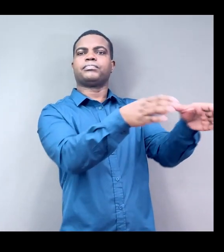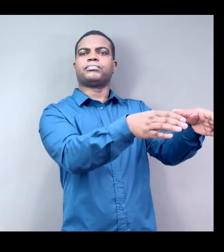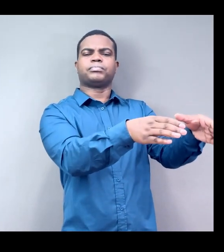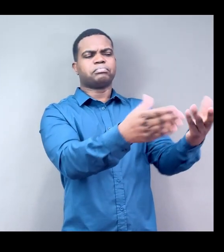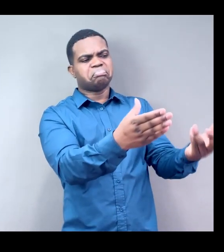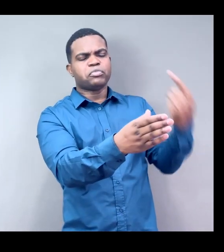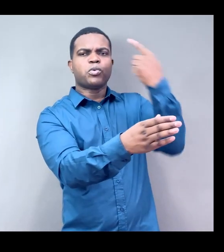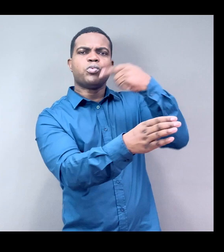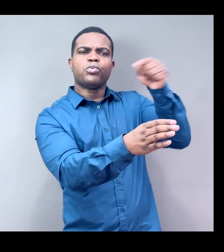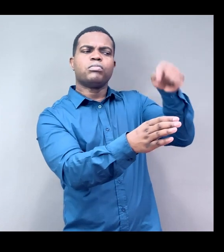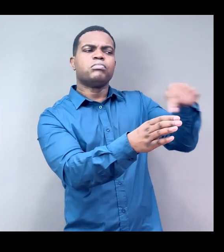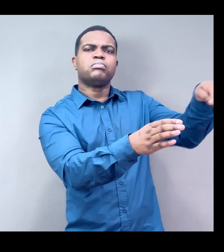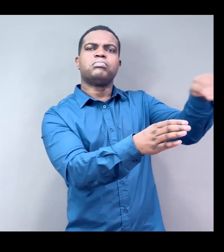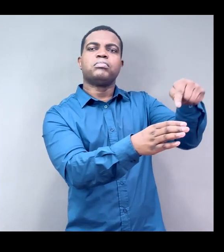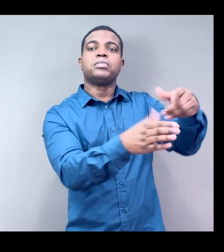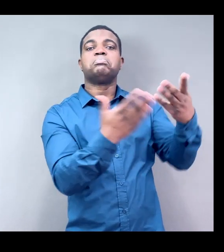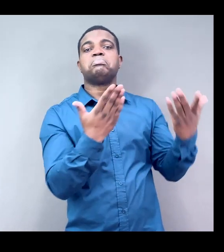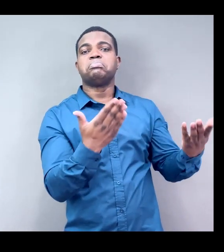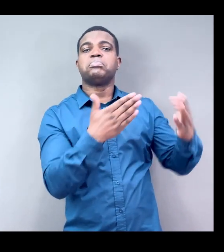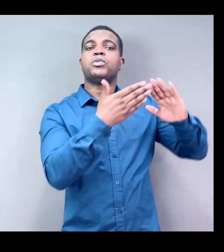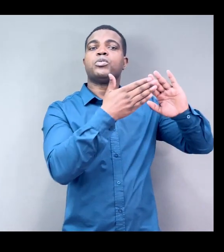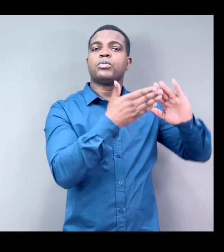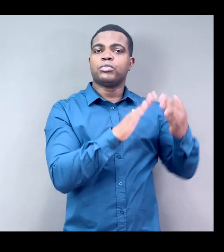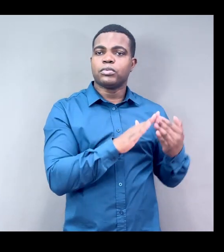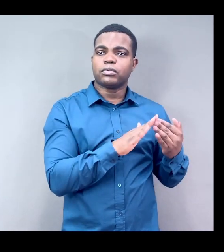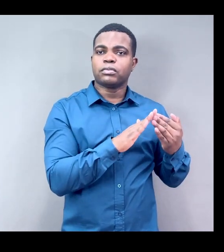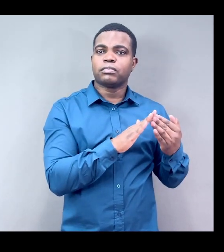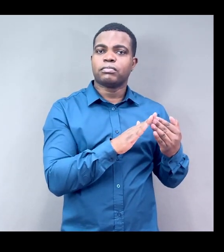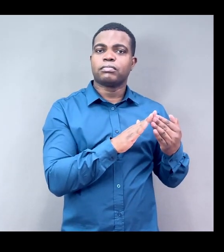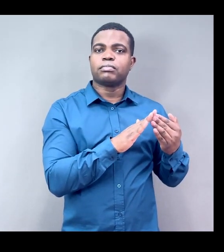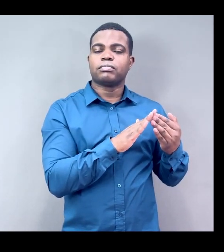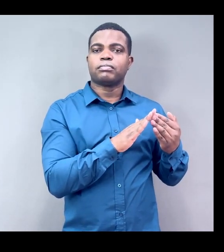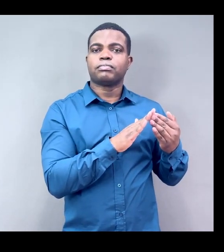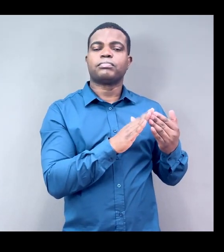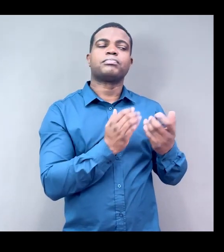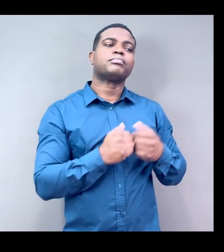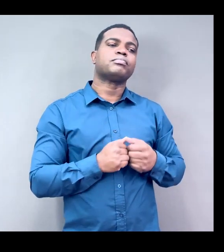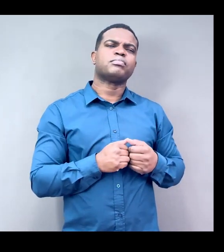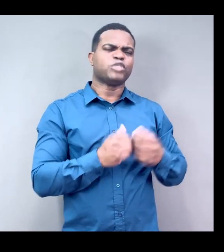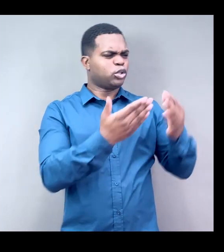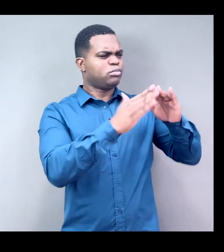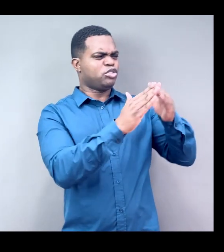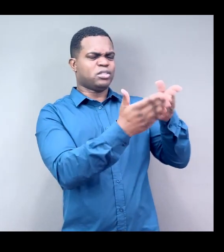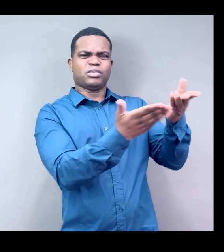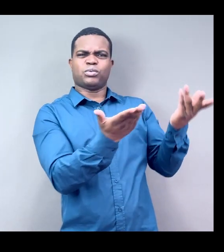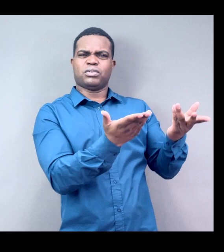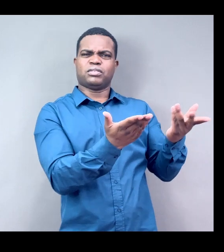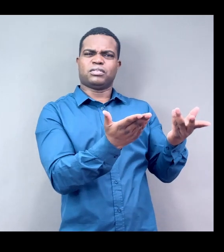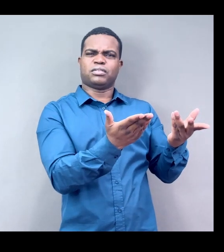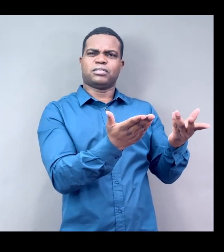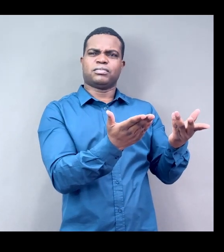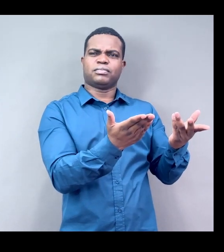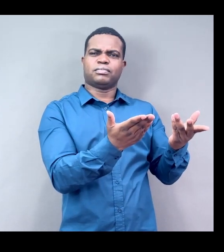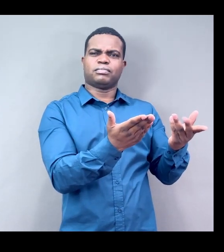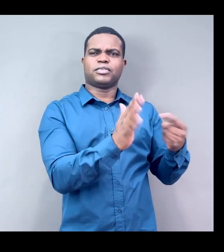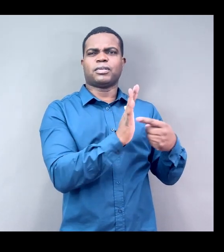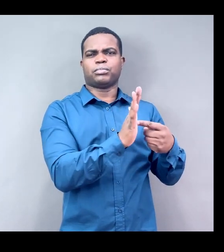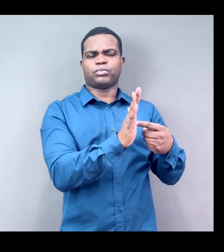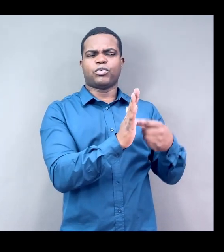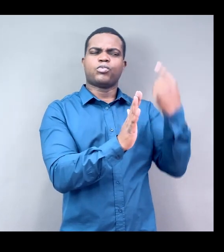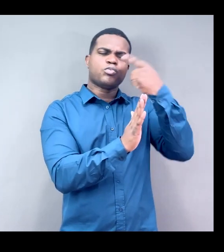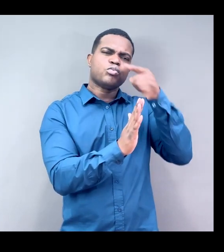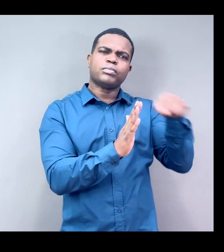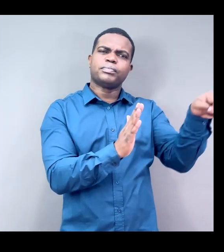If it is directed to a group of people, who are this group of people? So for example, your community engagement initiative,